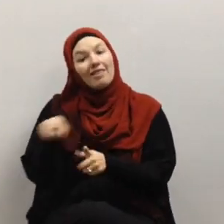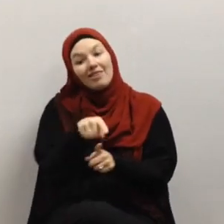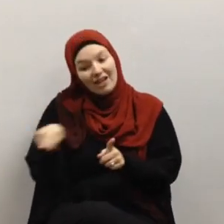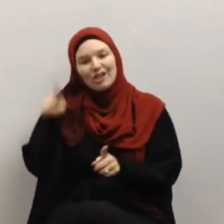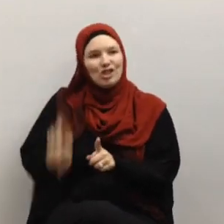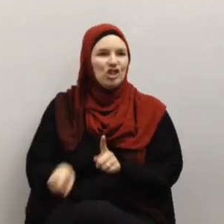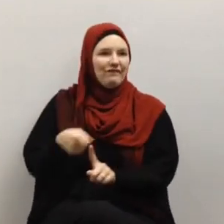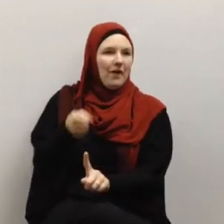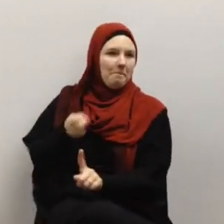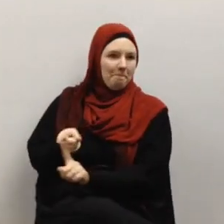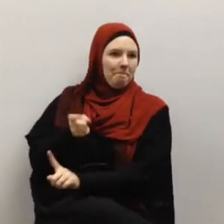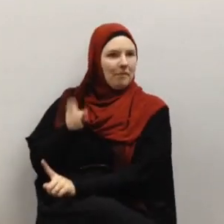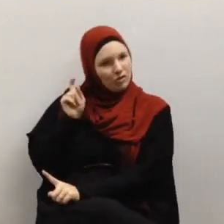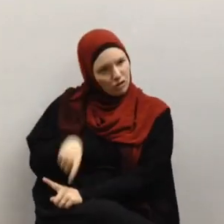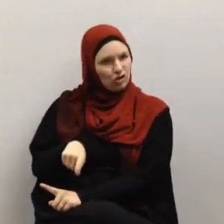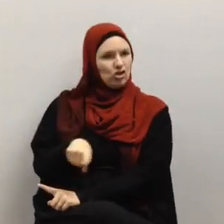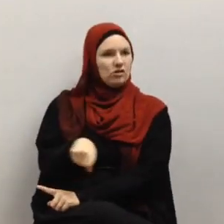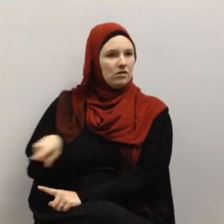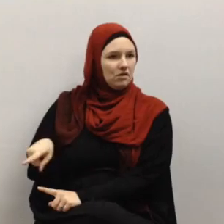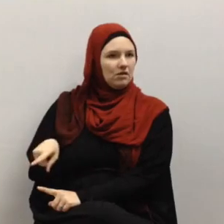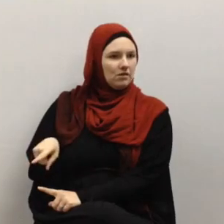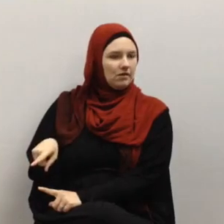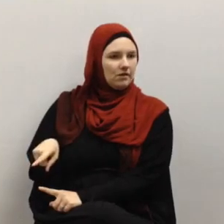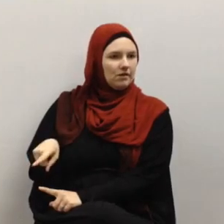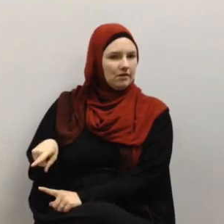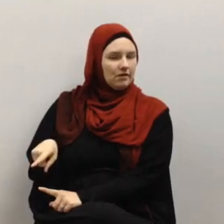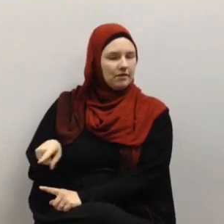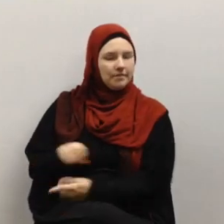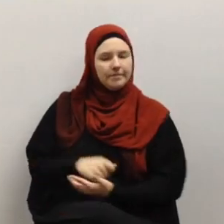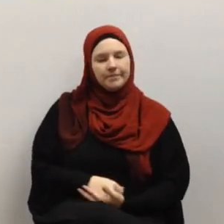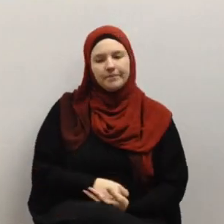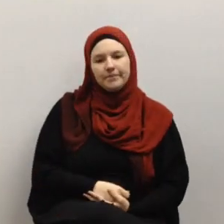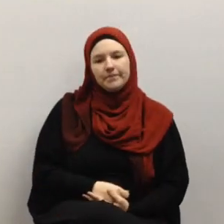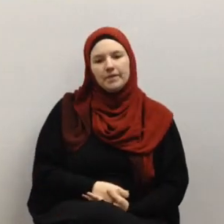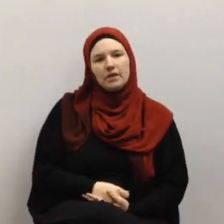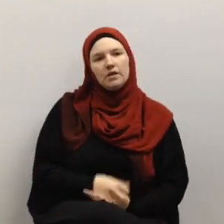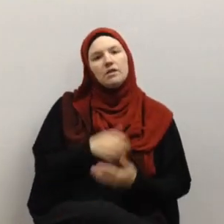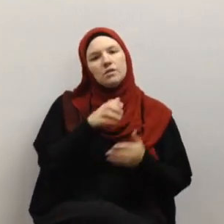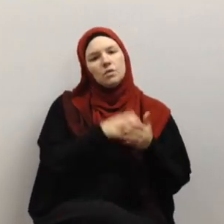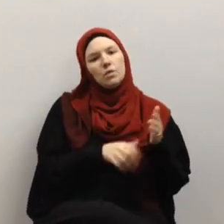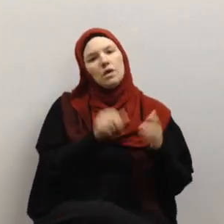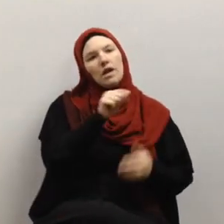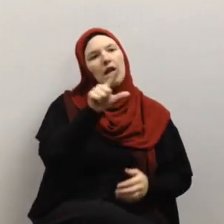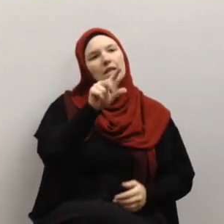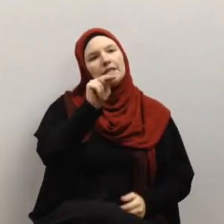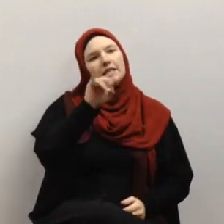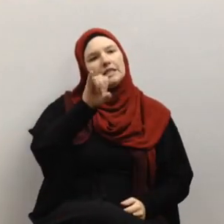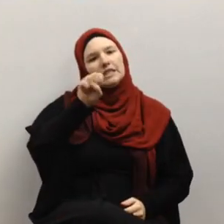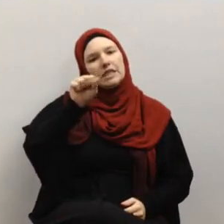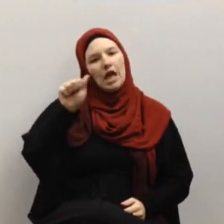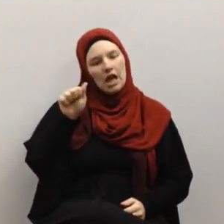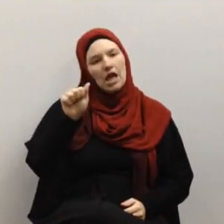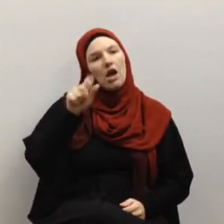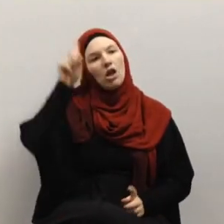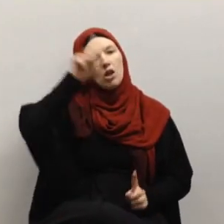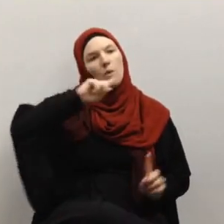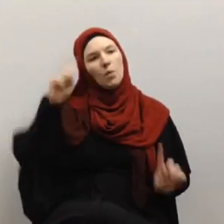sources that we should live by. In Surah An-Nisa, Allah subhanahu wa ta'ala orders